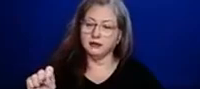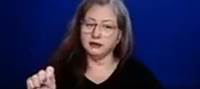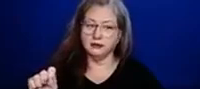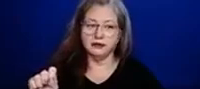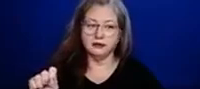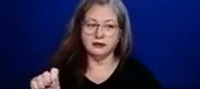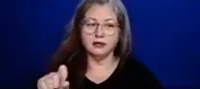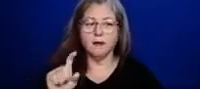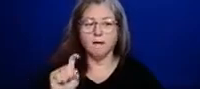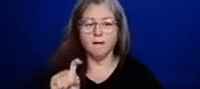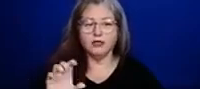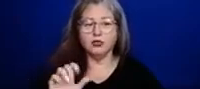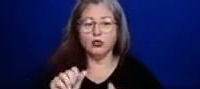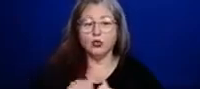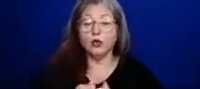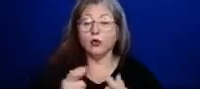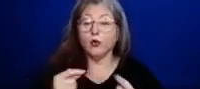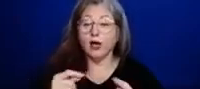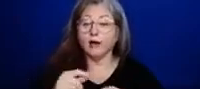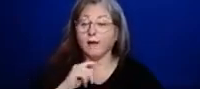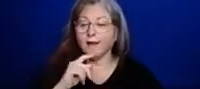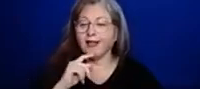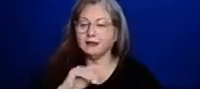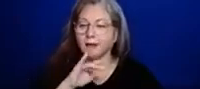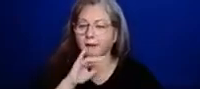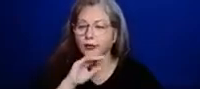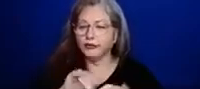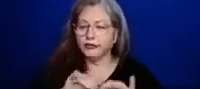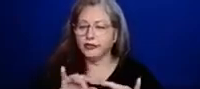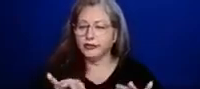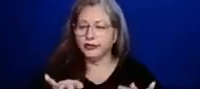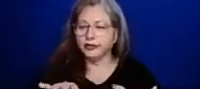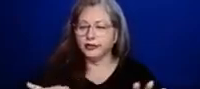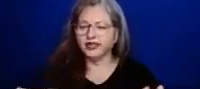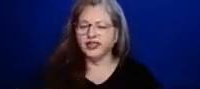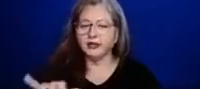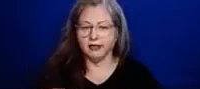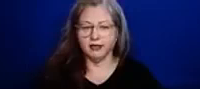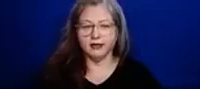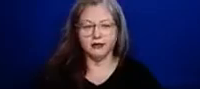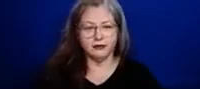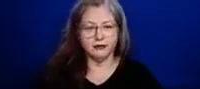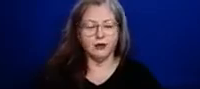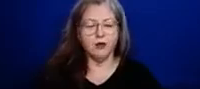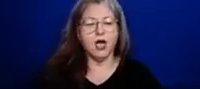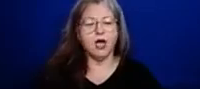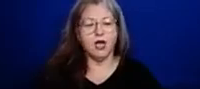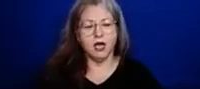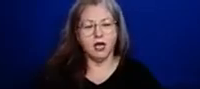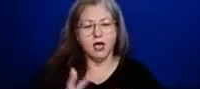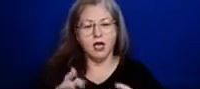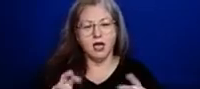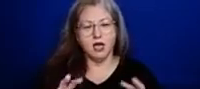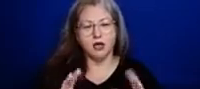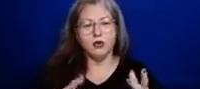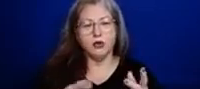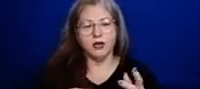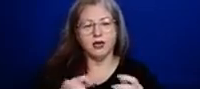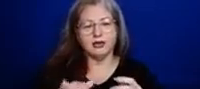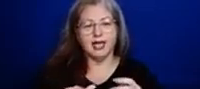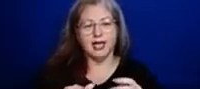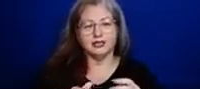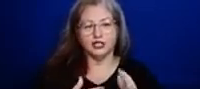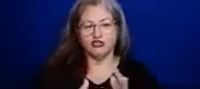and had to do with the pollution of plastic. Wow. So it's a